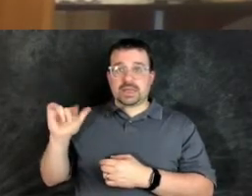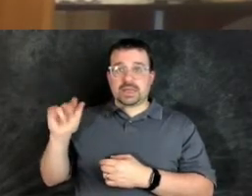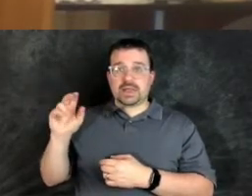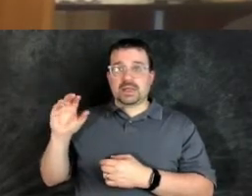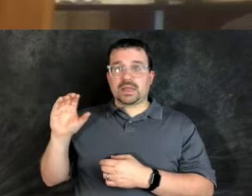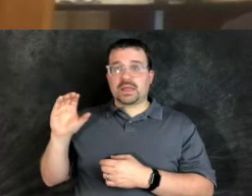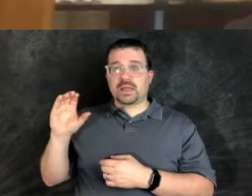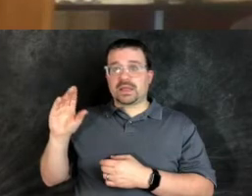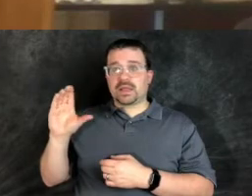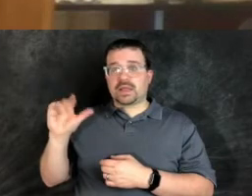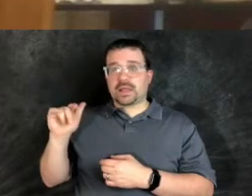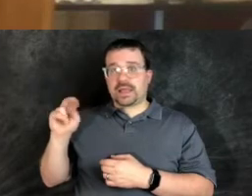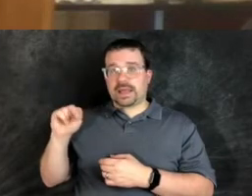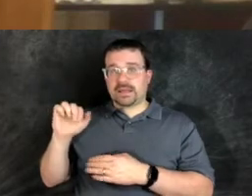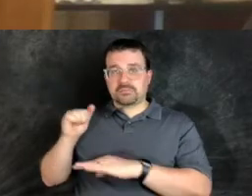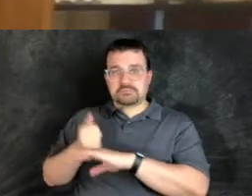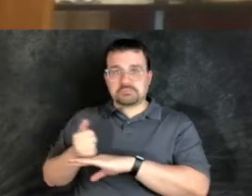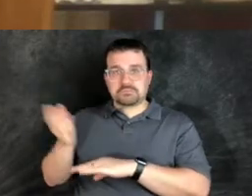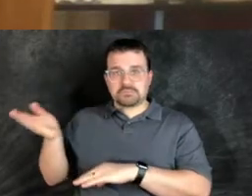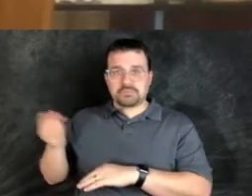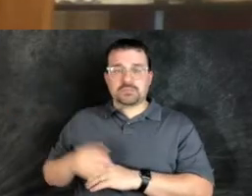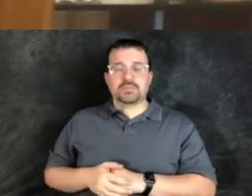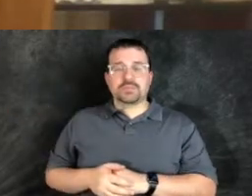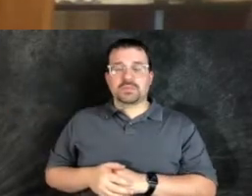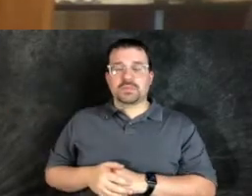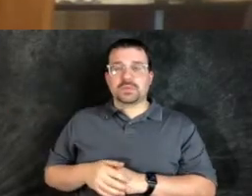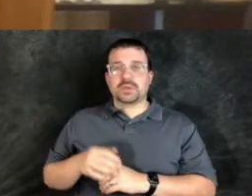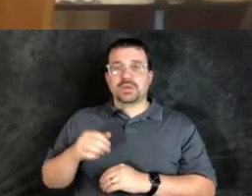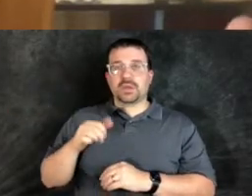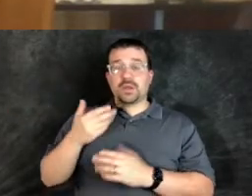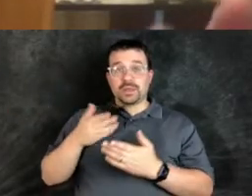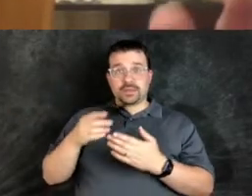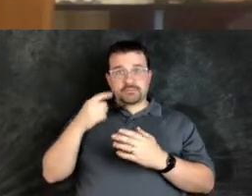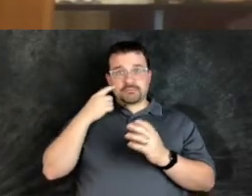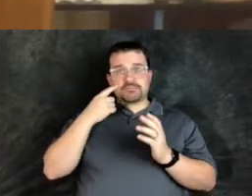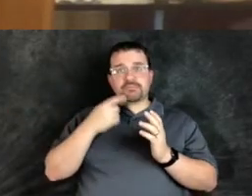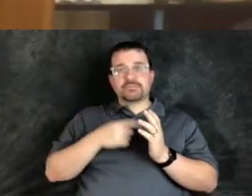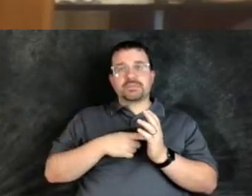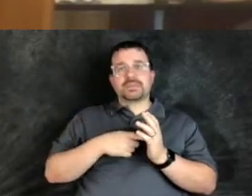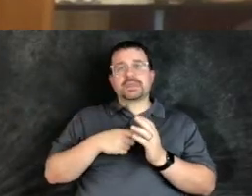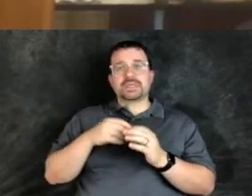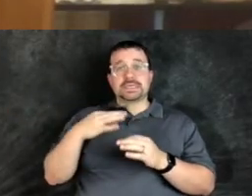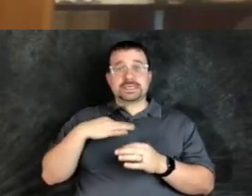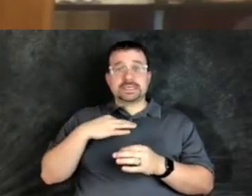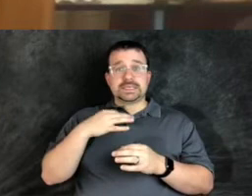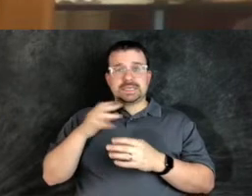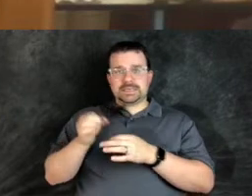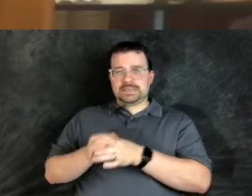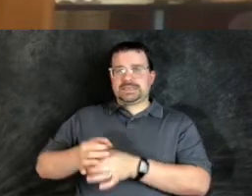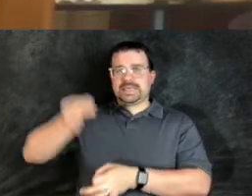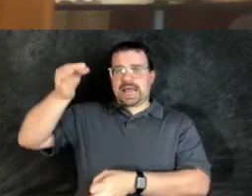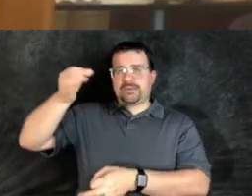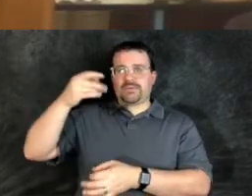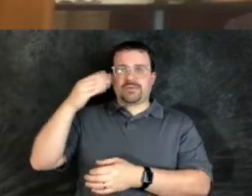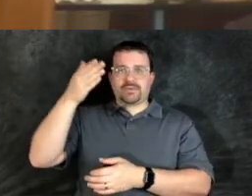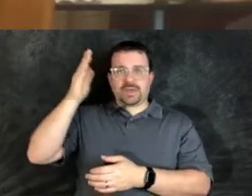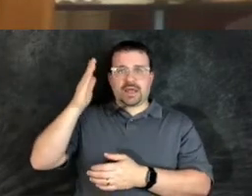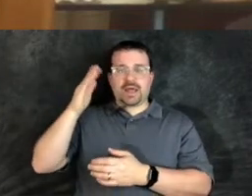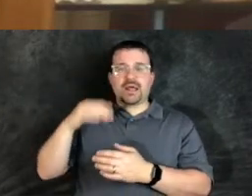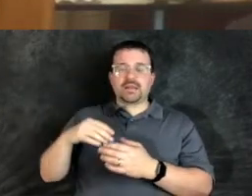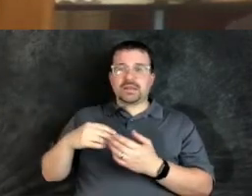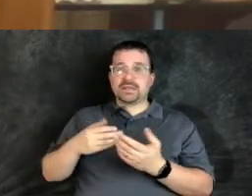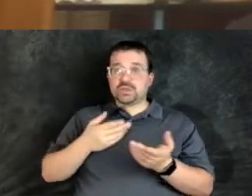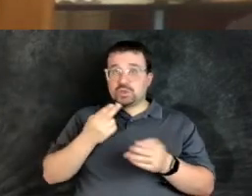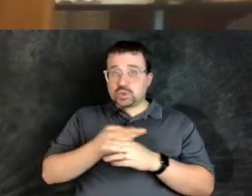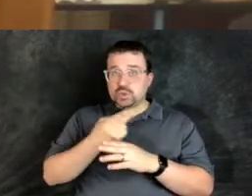established. And the other thing that we observe here is that the staff of God is invoked once